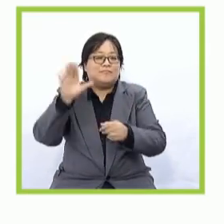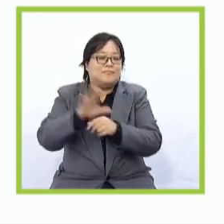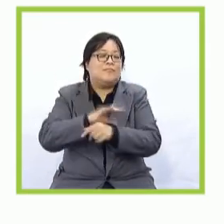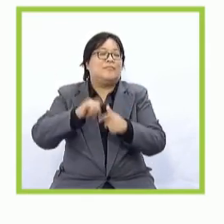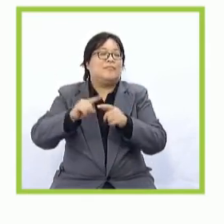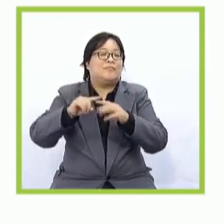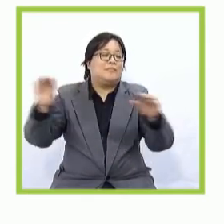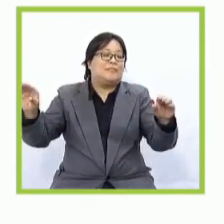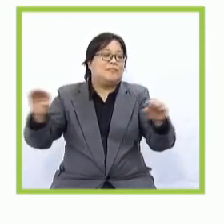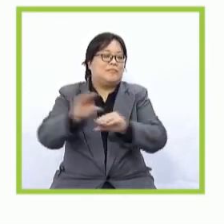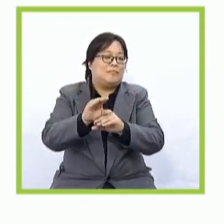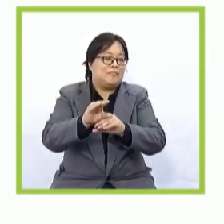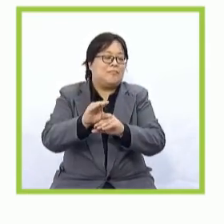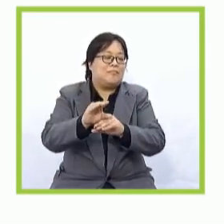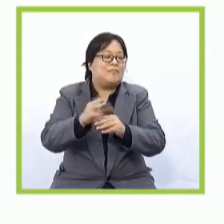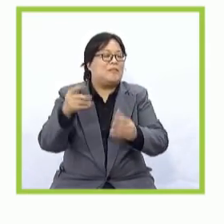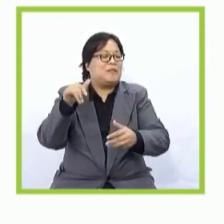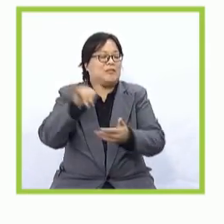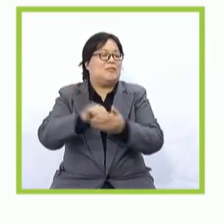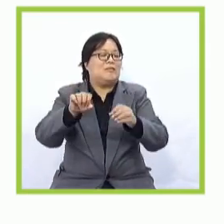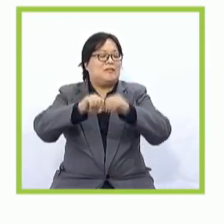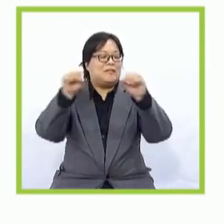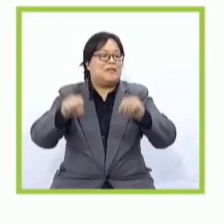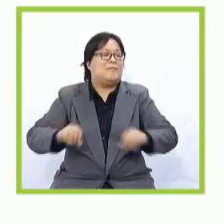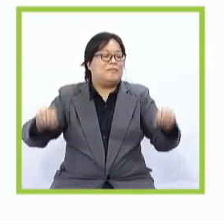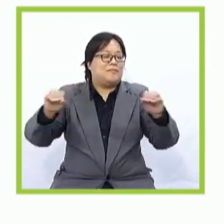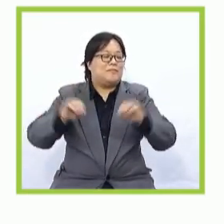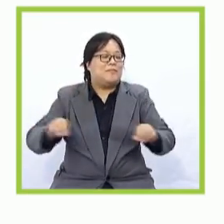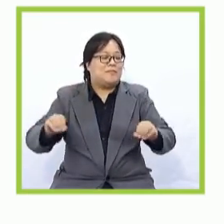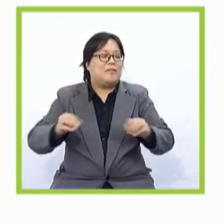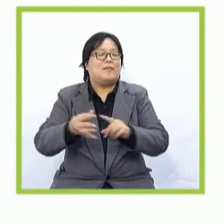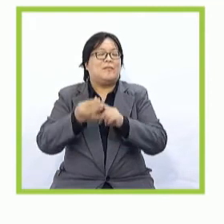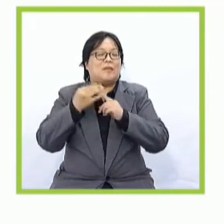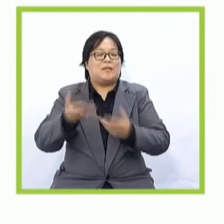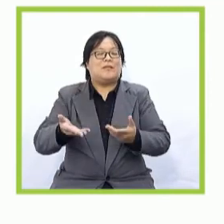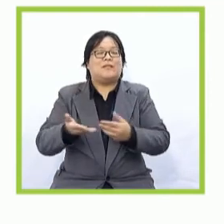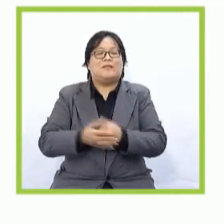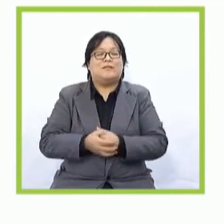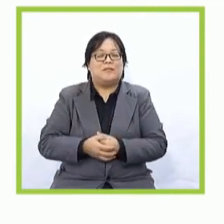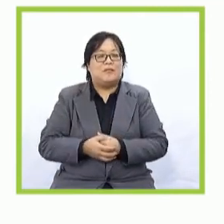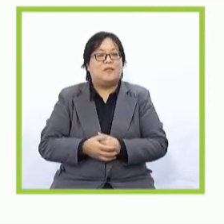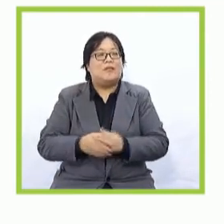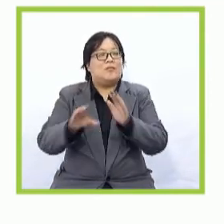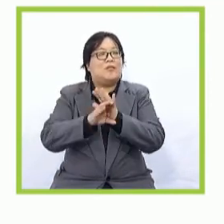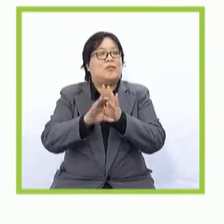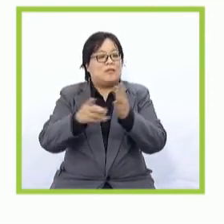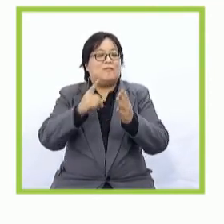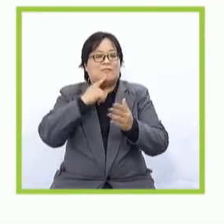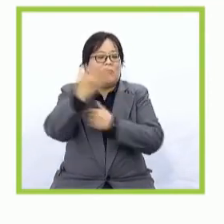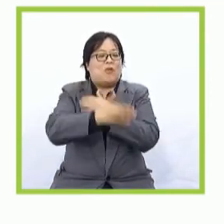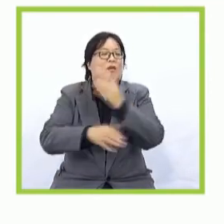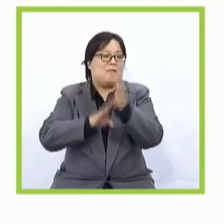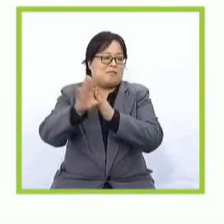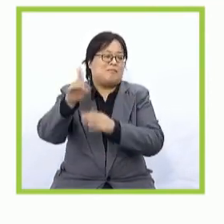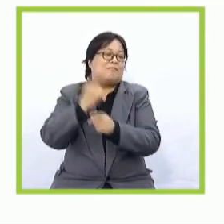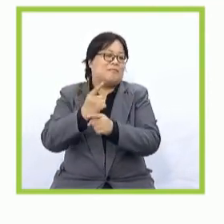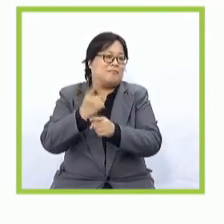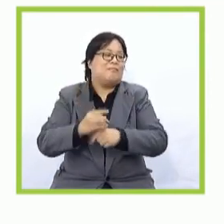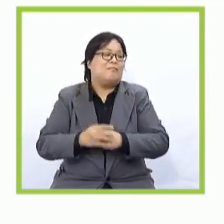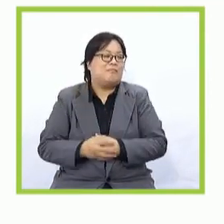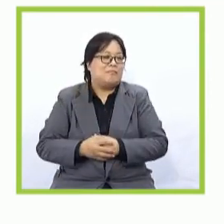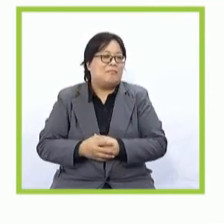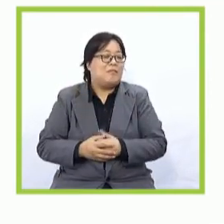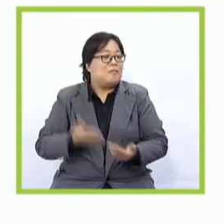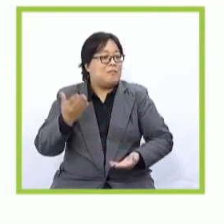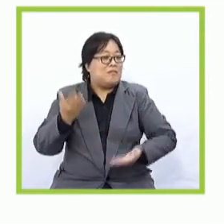and that will only weaken the system. Especially, this is something which is quite rings true for developing countries. So